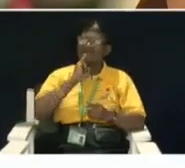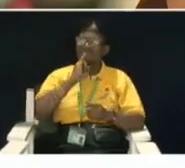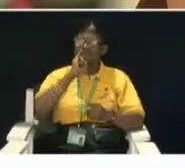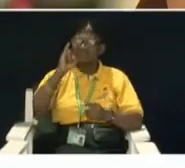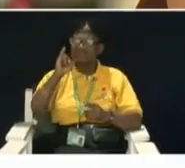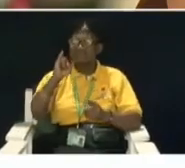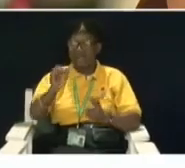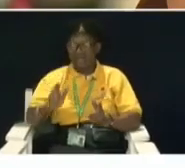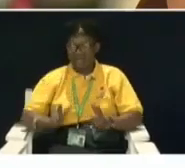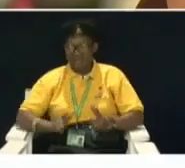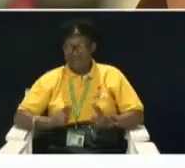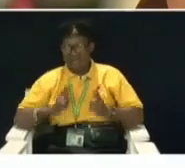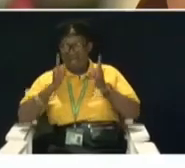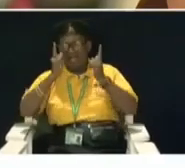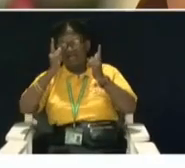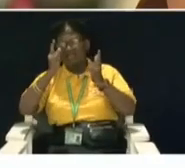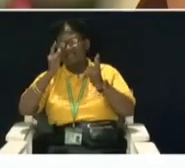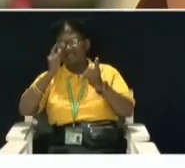forever he's